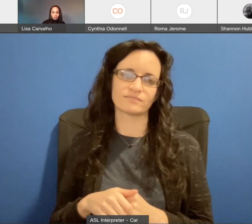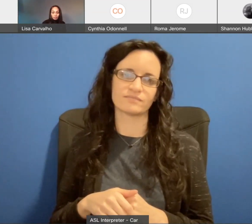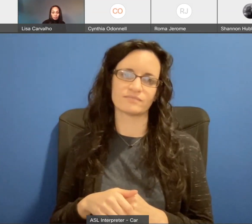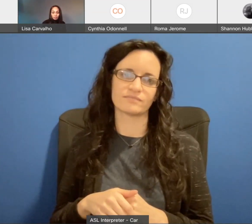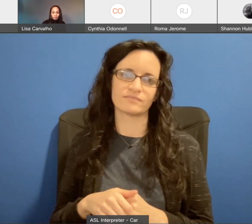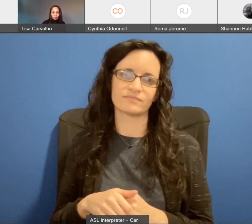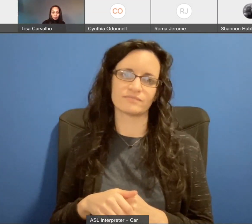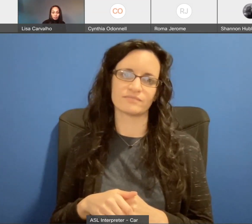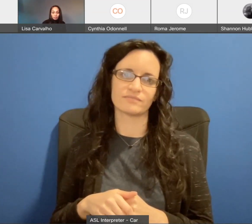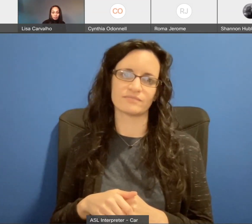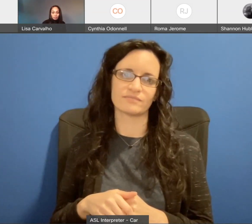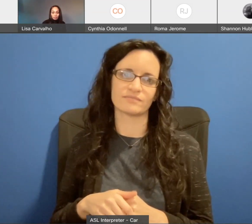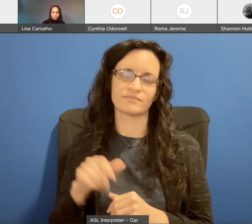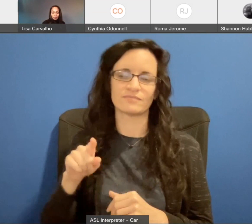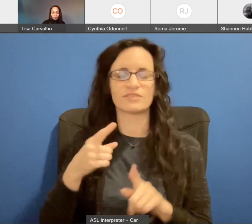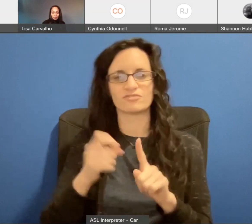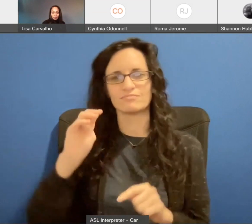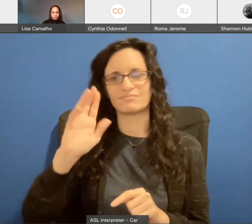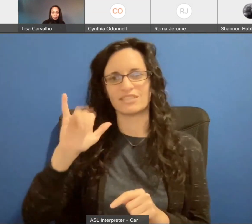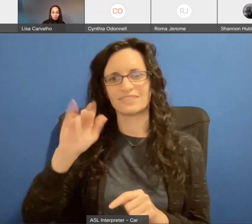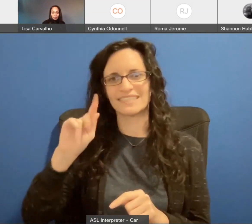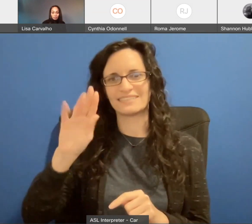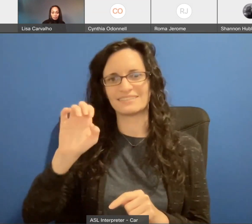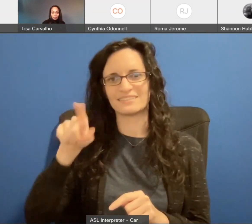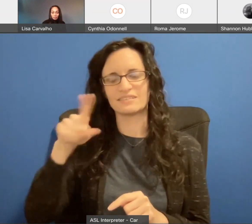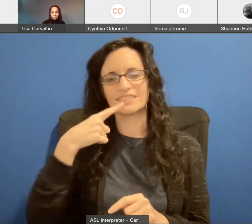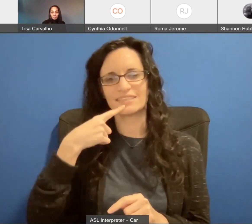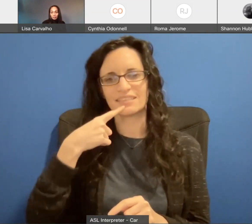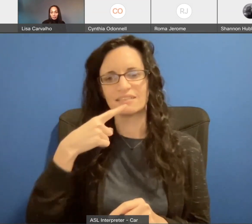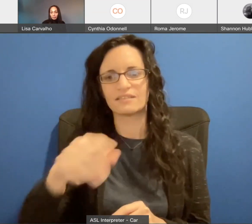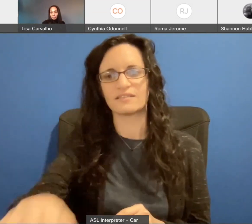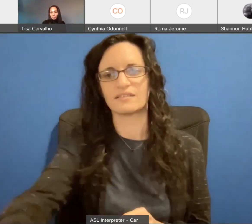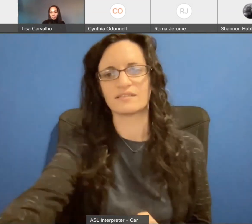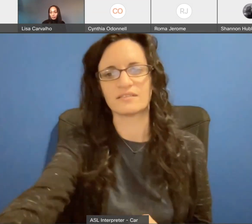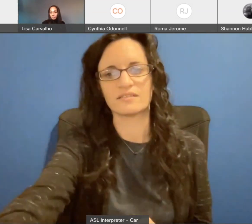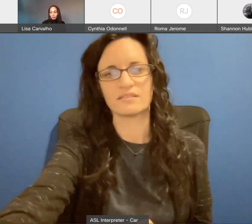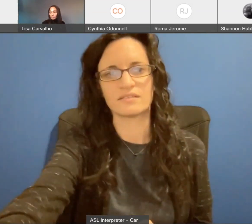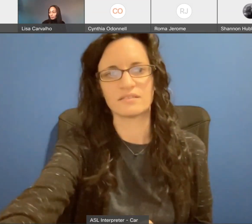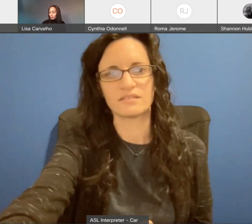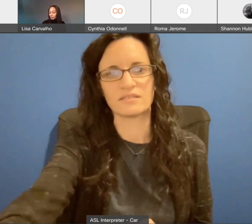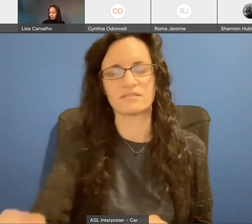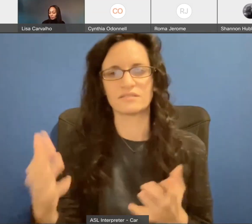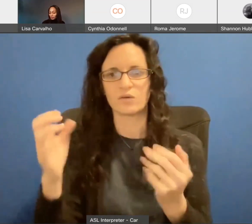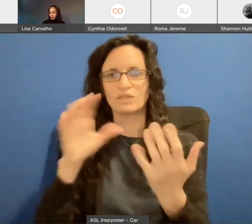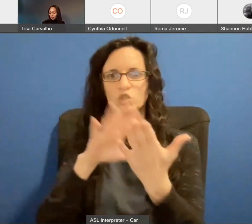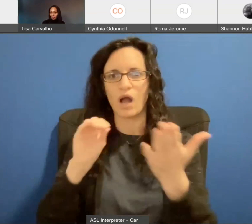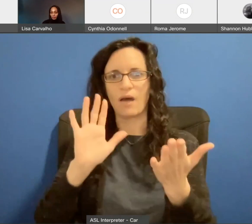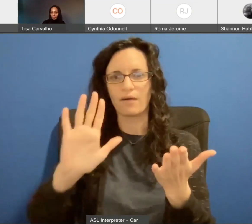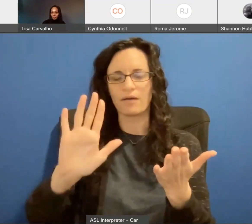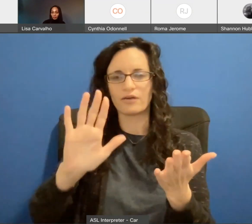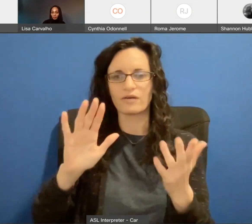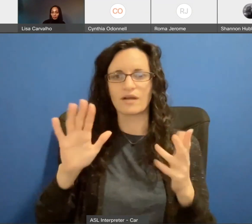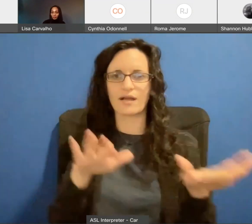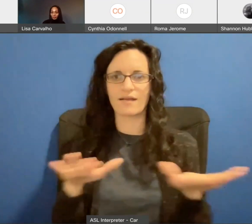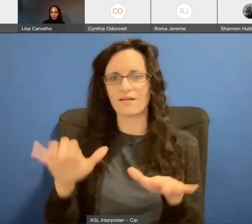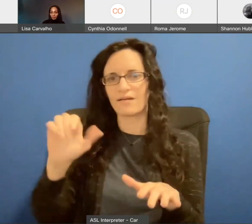This is kind from Mary Kate. Her takeaway today is that she'd want to mirror your calm approach and not be